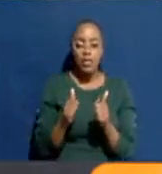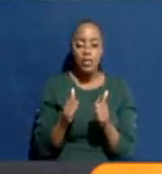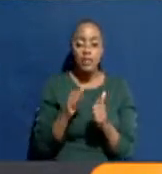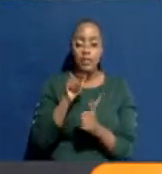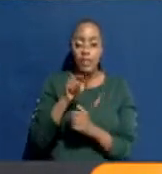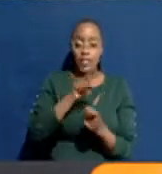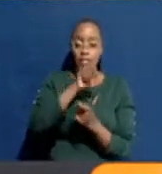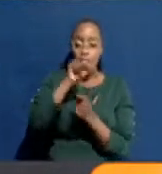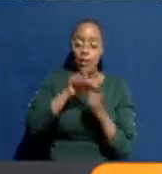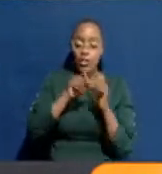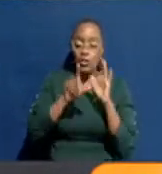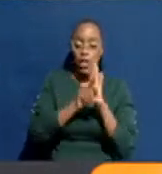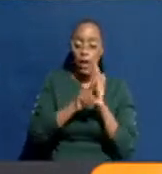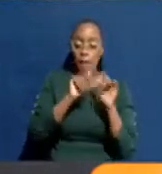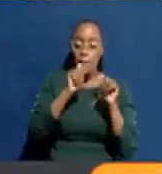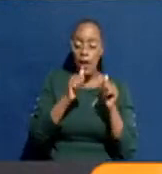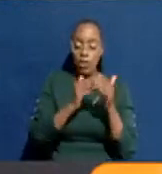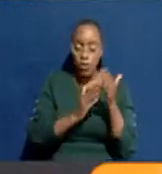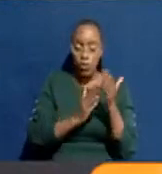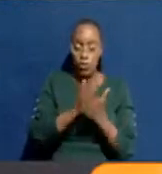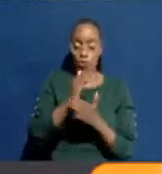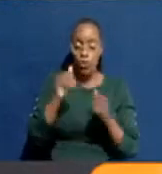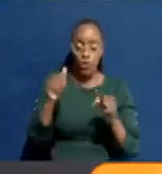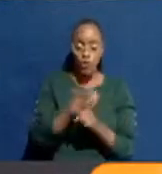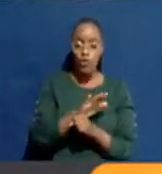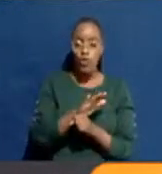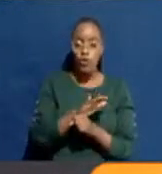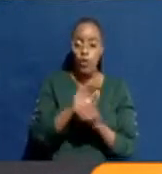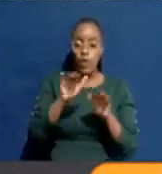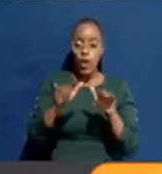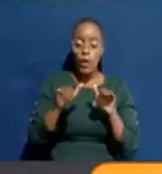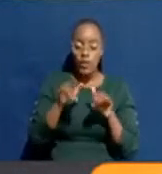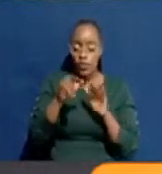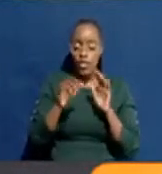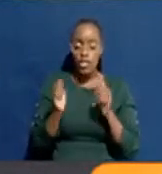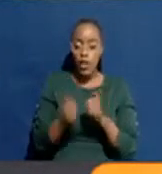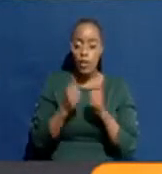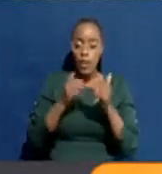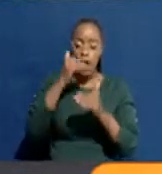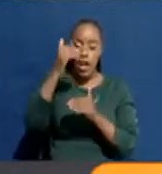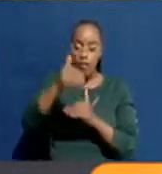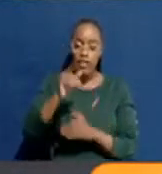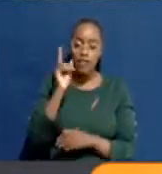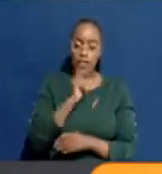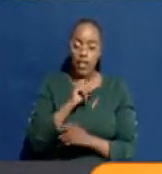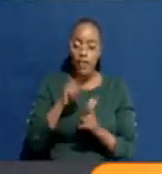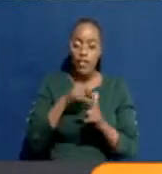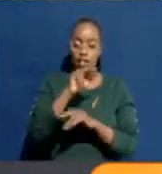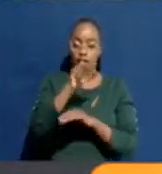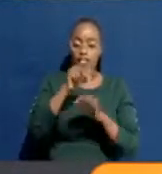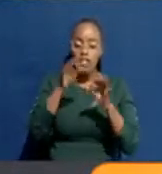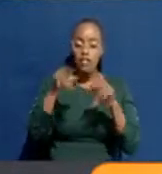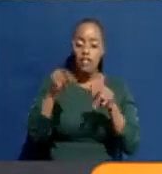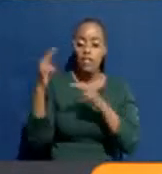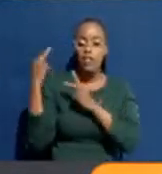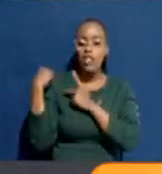Yet, that particular law has not yet gone through the full throttle. We are waiting for that to happen. After that, Treasury is the custodian of our